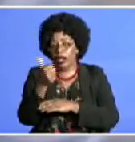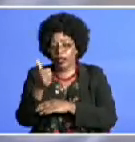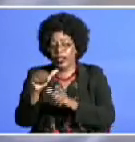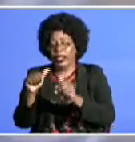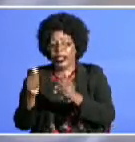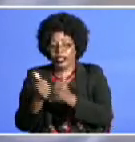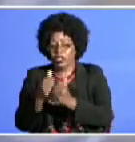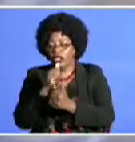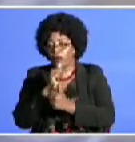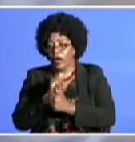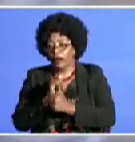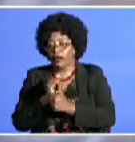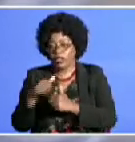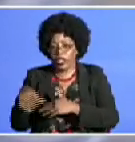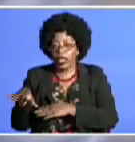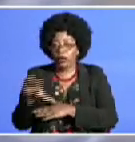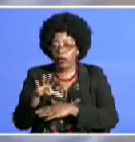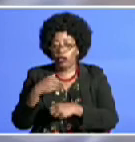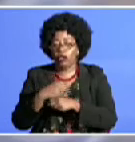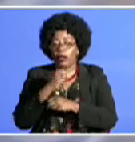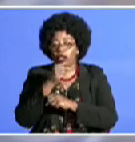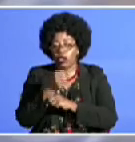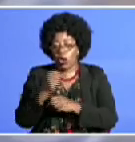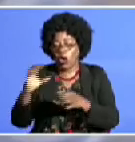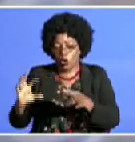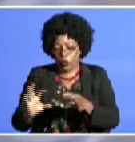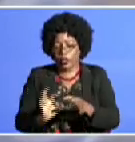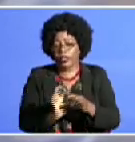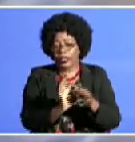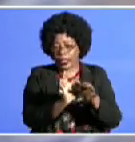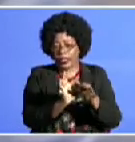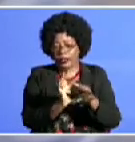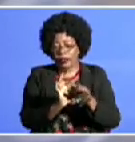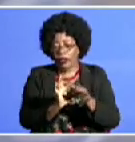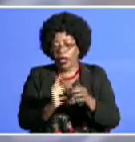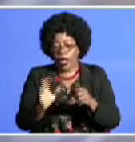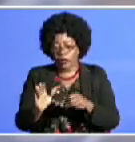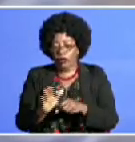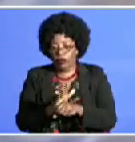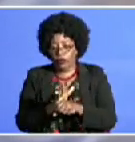in the private sector, you know, to be able to make sure those linkages are fully established ahead of time.